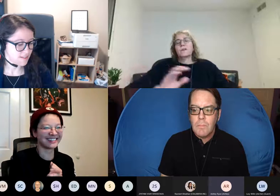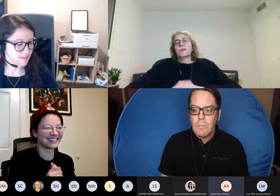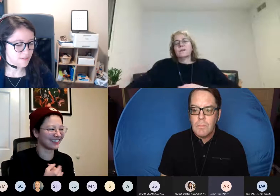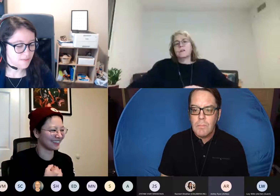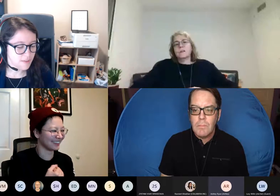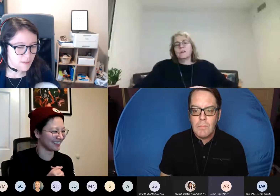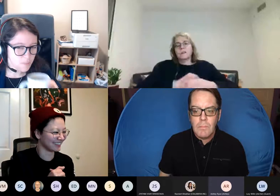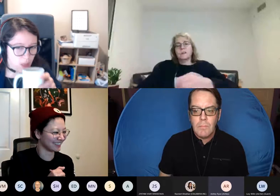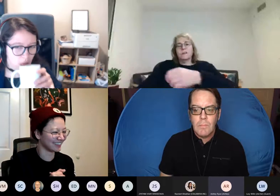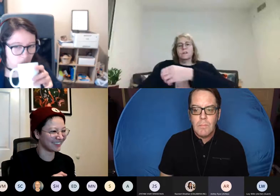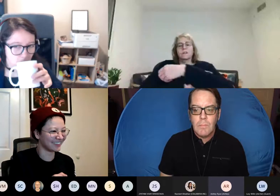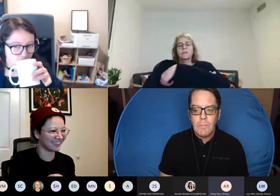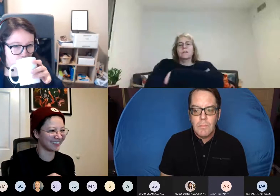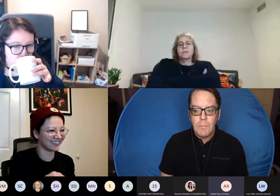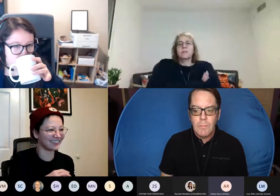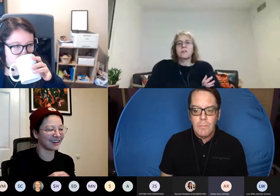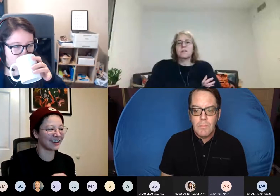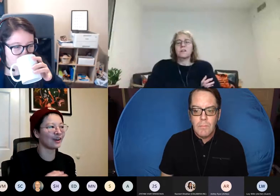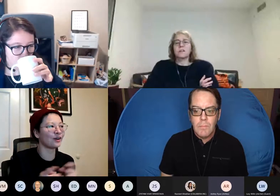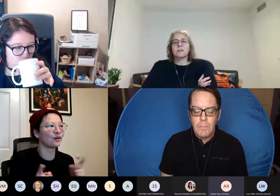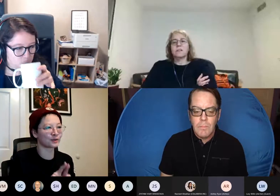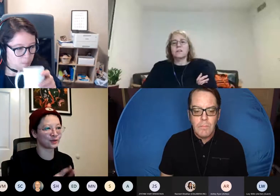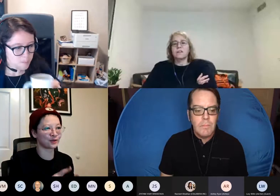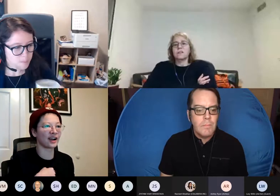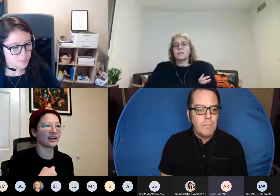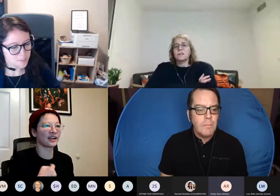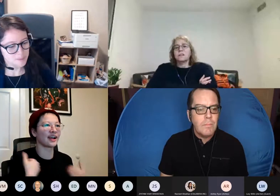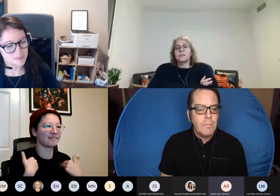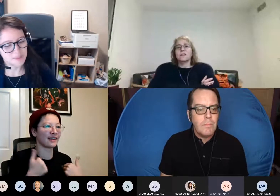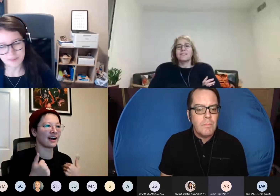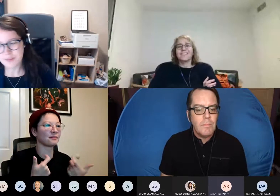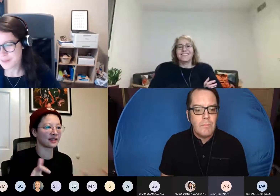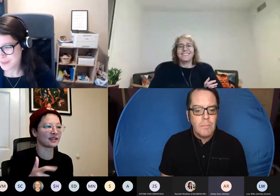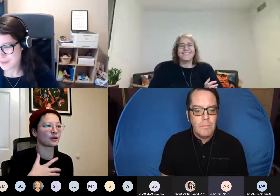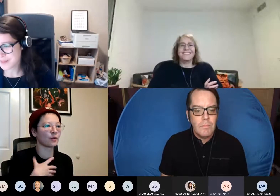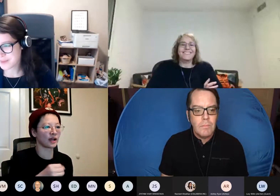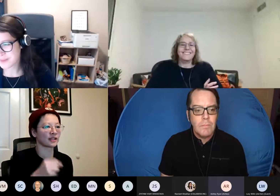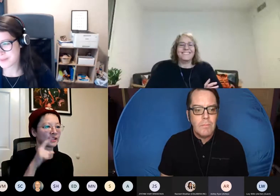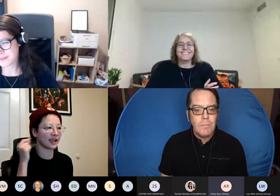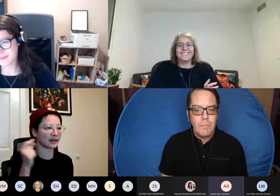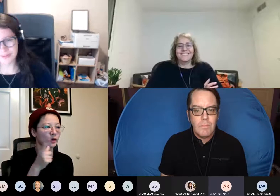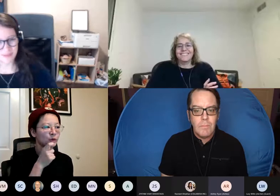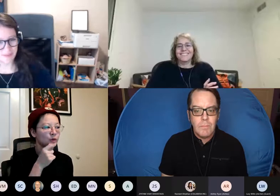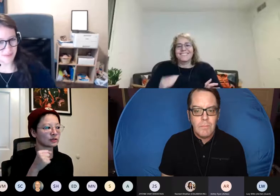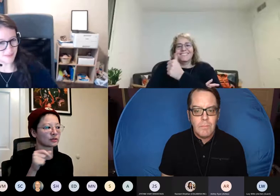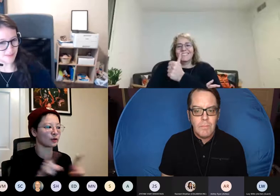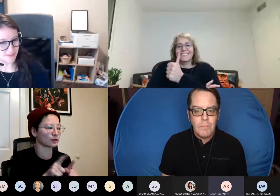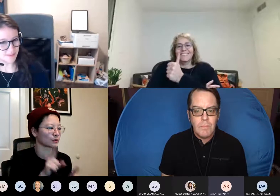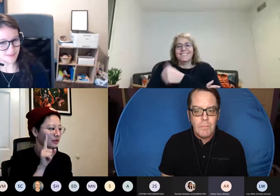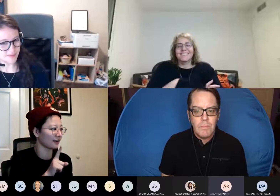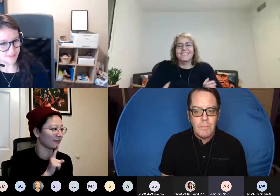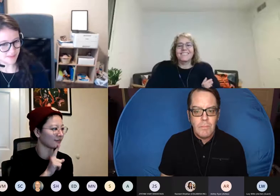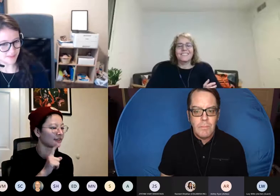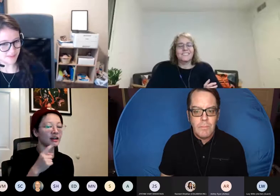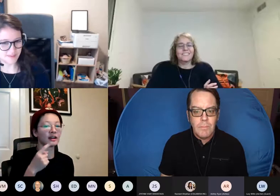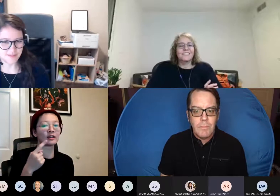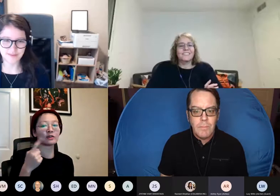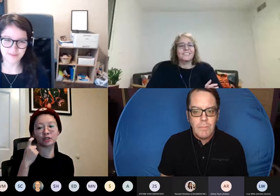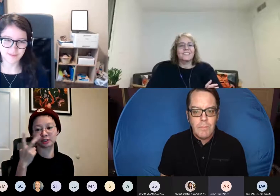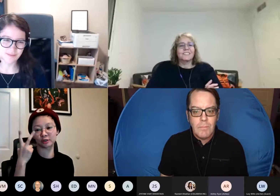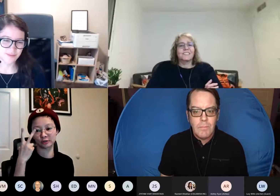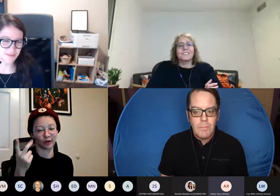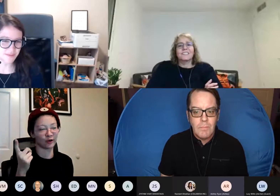ever you're considering donating to a nonprofit, please consider Deaf Spotlight here in Seattle, Washington. I also have a